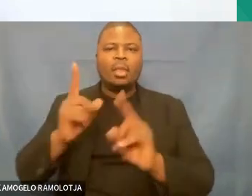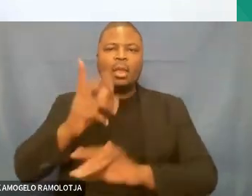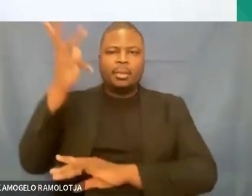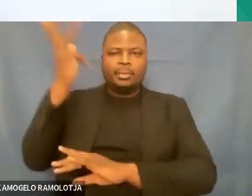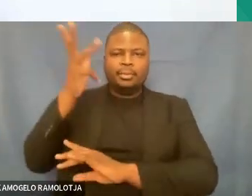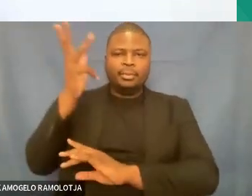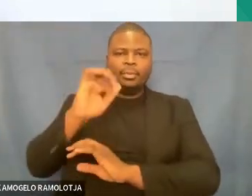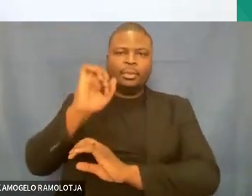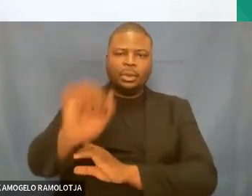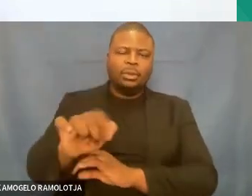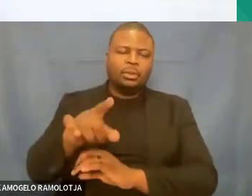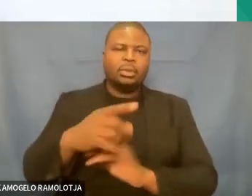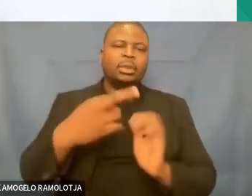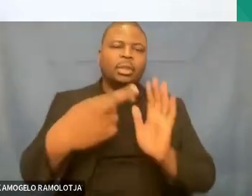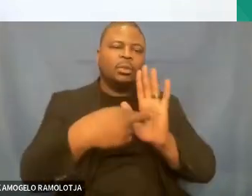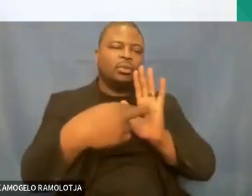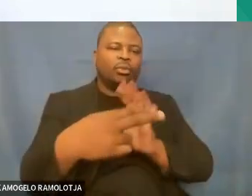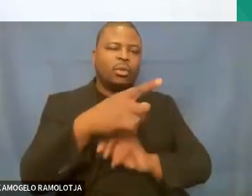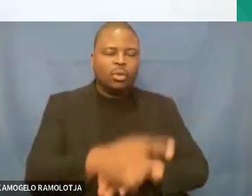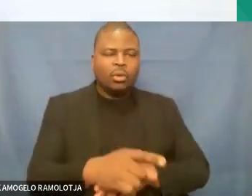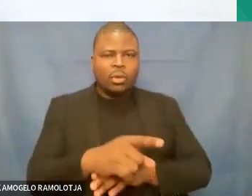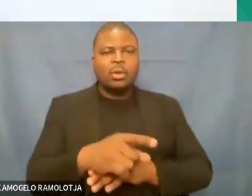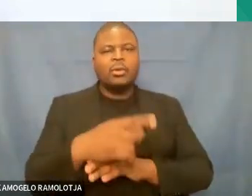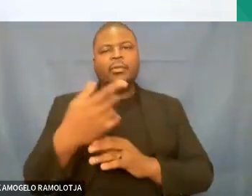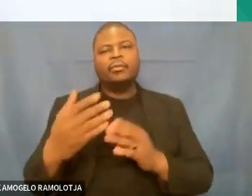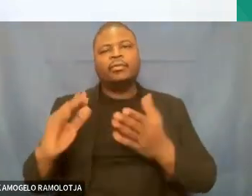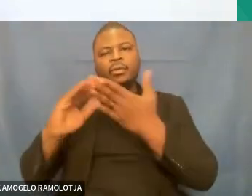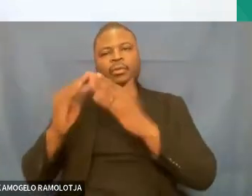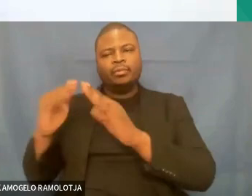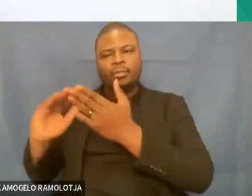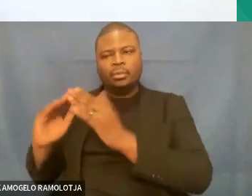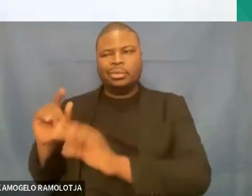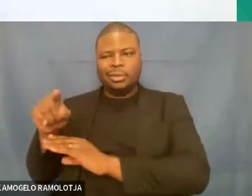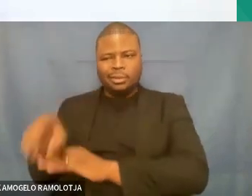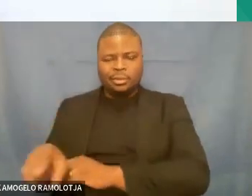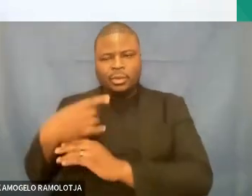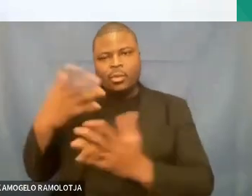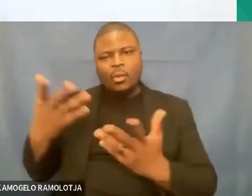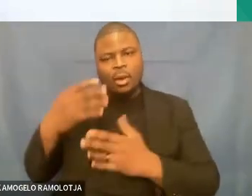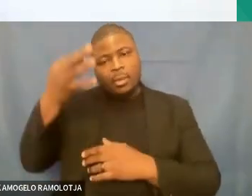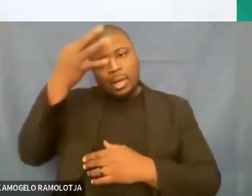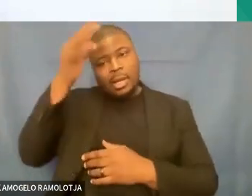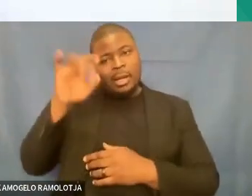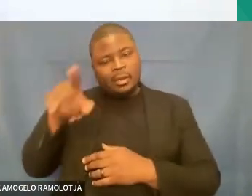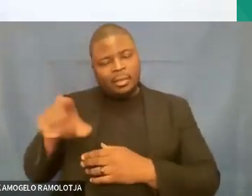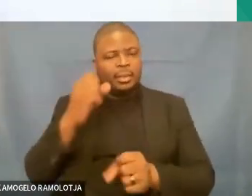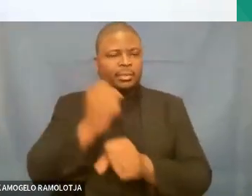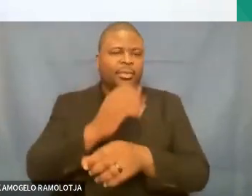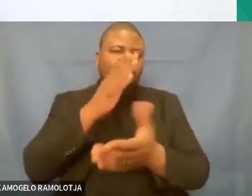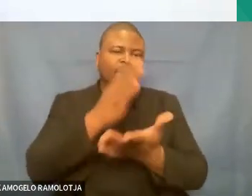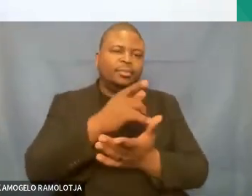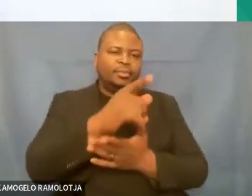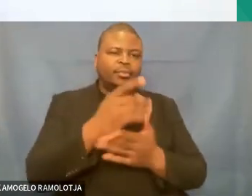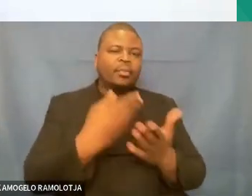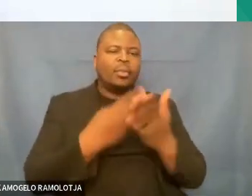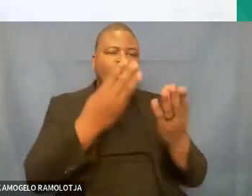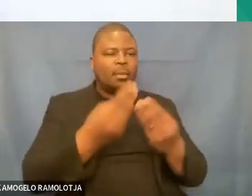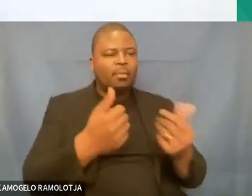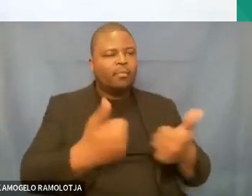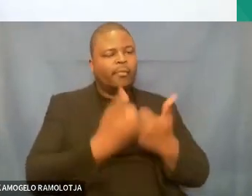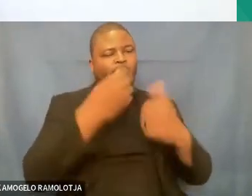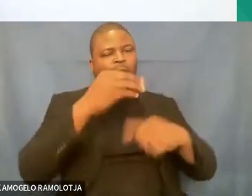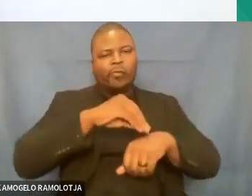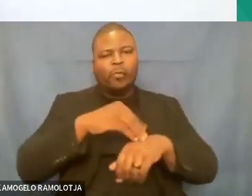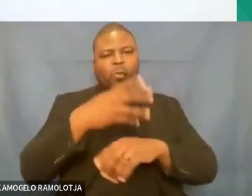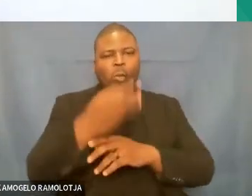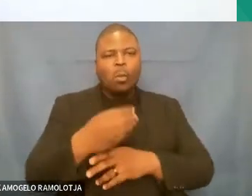on the role of civil society and government in addressing gaps in young key population programming.